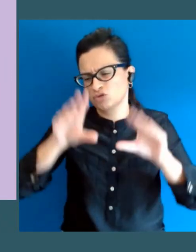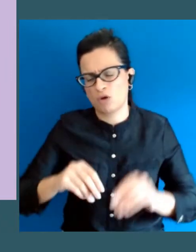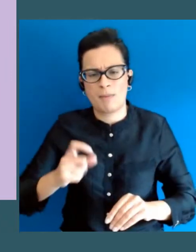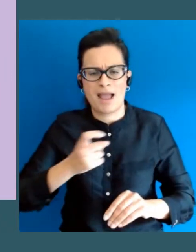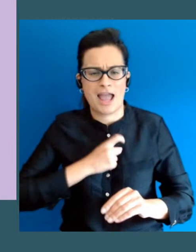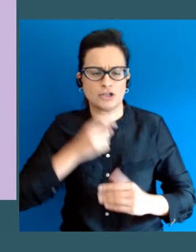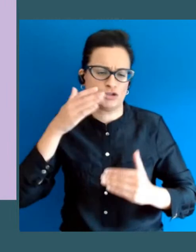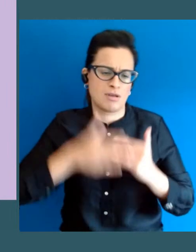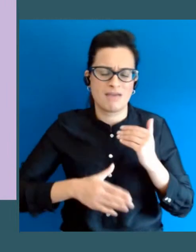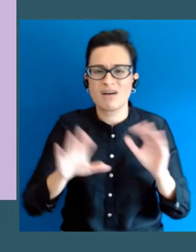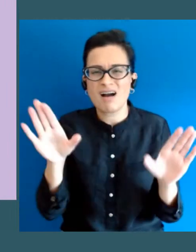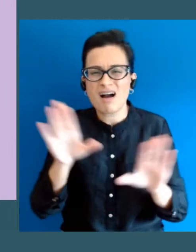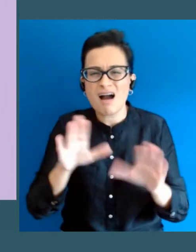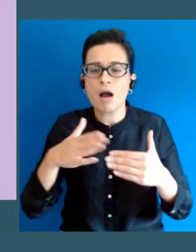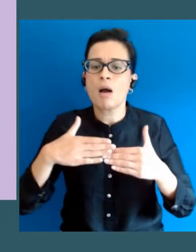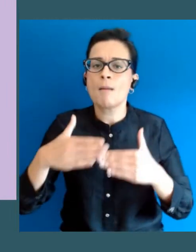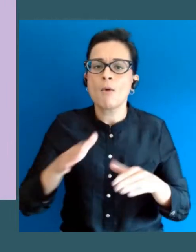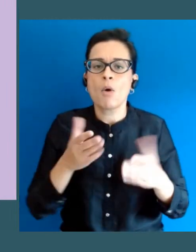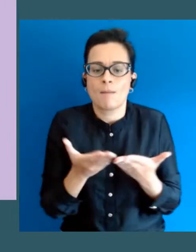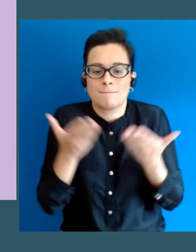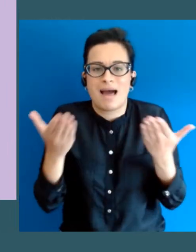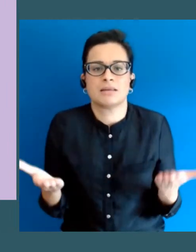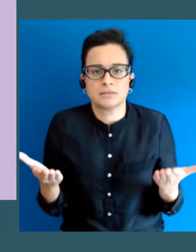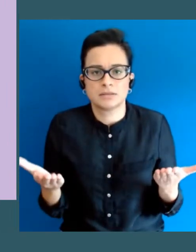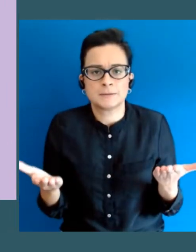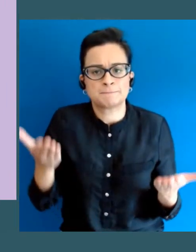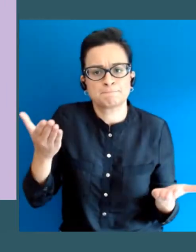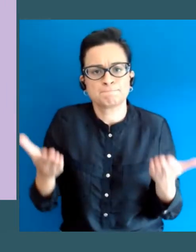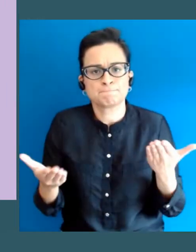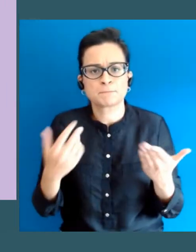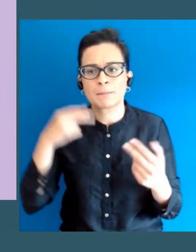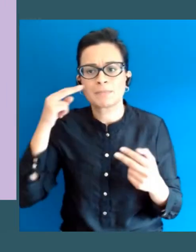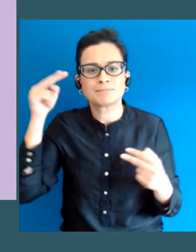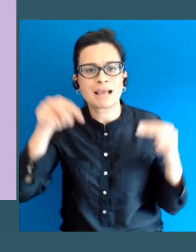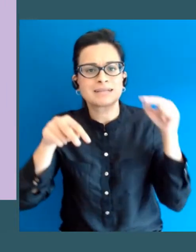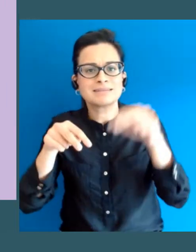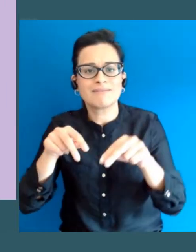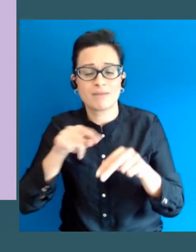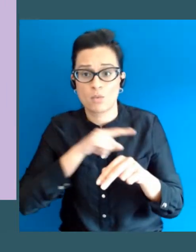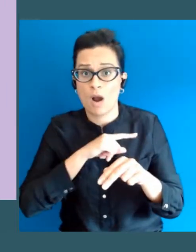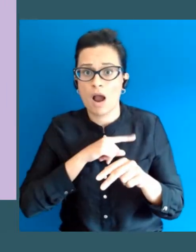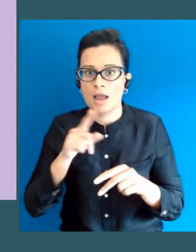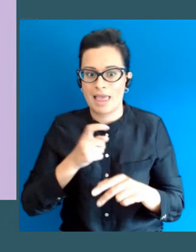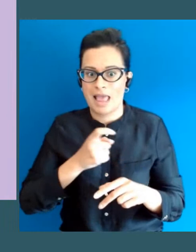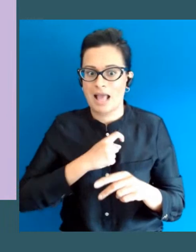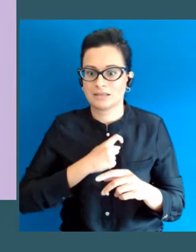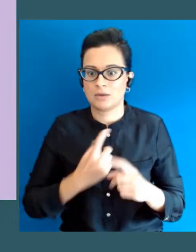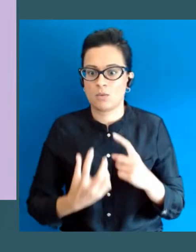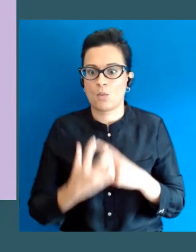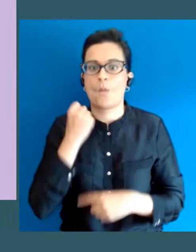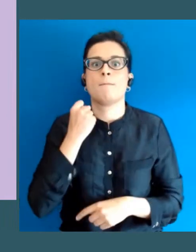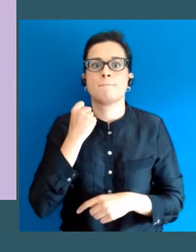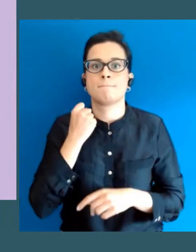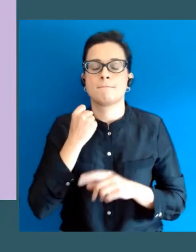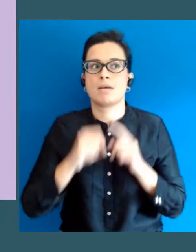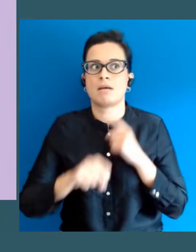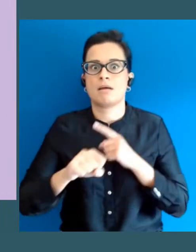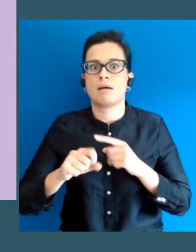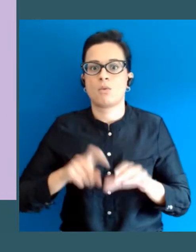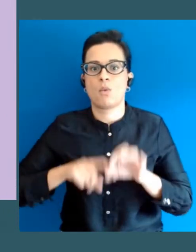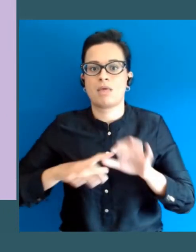have a bit more of a balanced perspective and not to allow the anxiety to impact your quality of